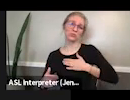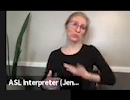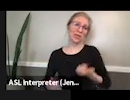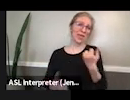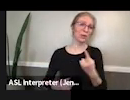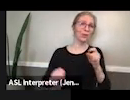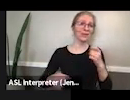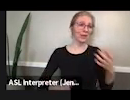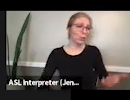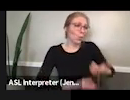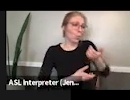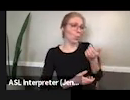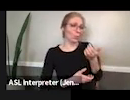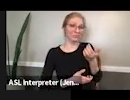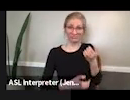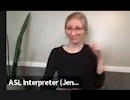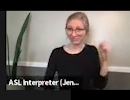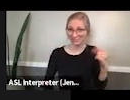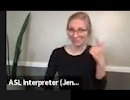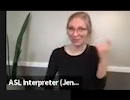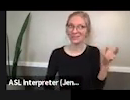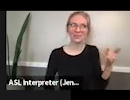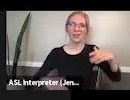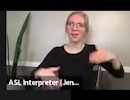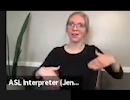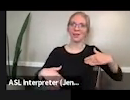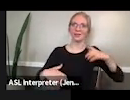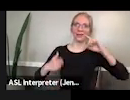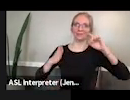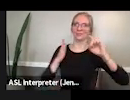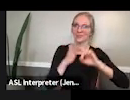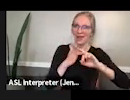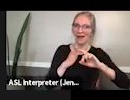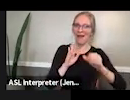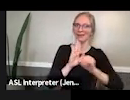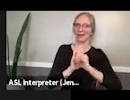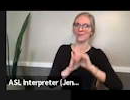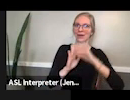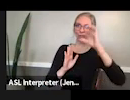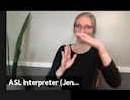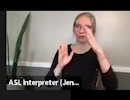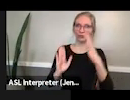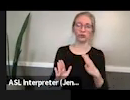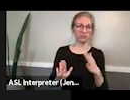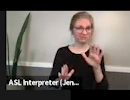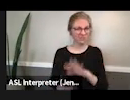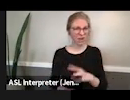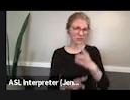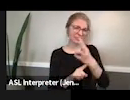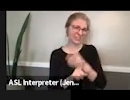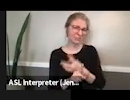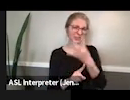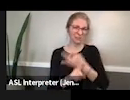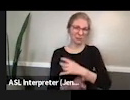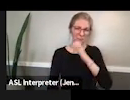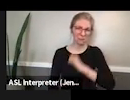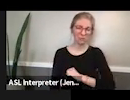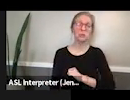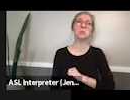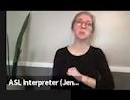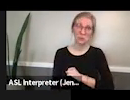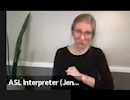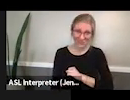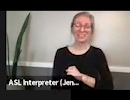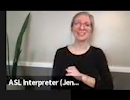he hasn't gotten to the point that he discriminates the strangers yet. And then when he hits 6 months or 7 months, it's like, whoa,